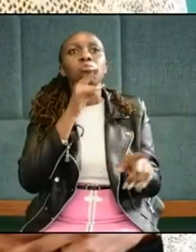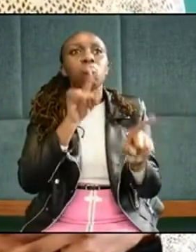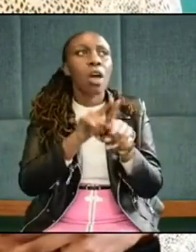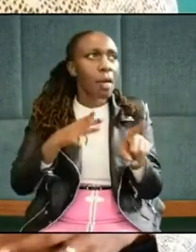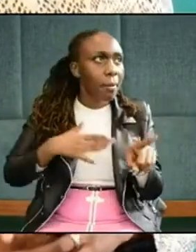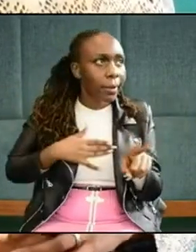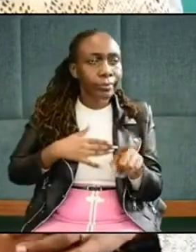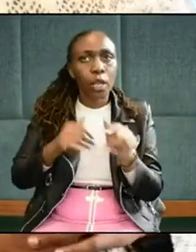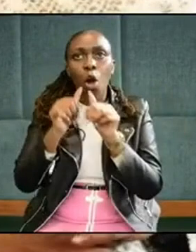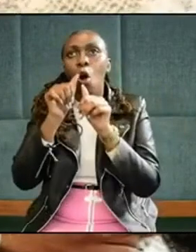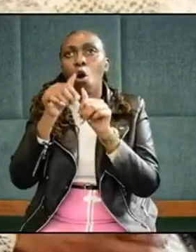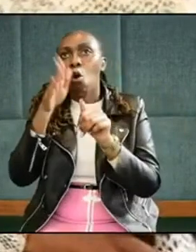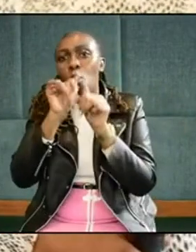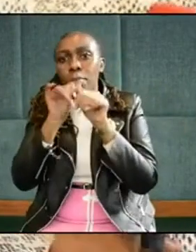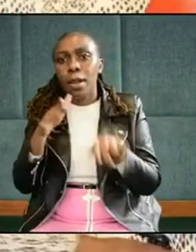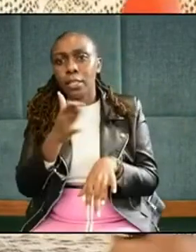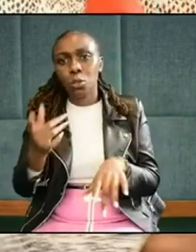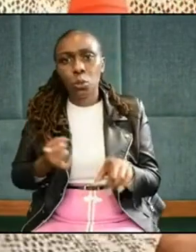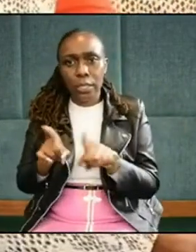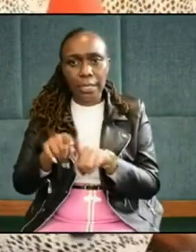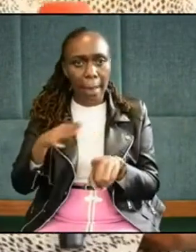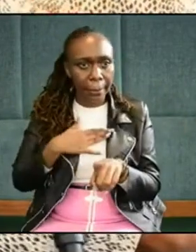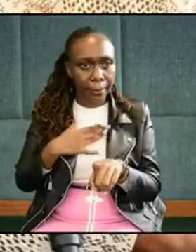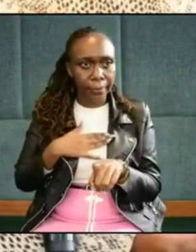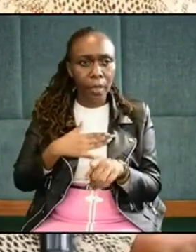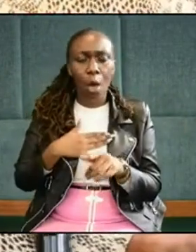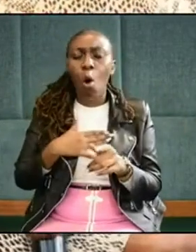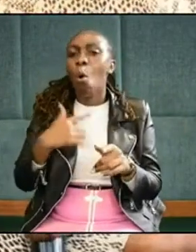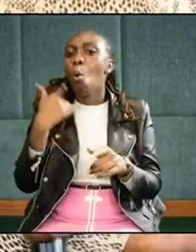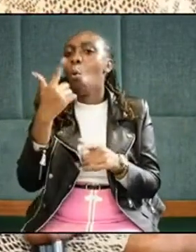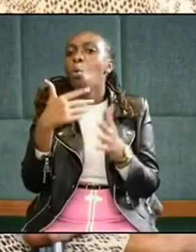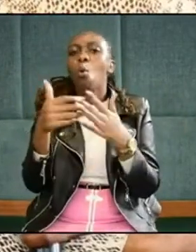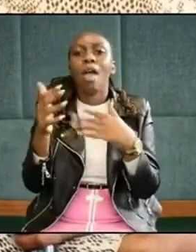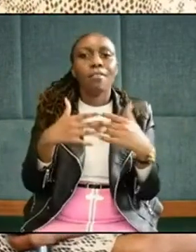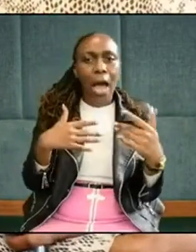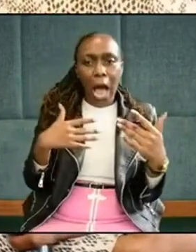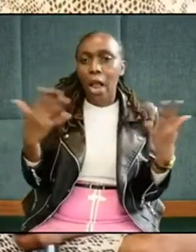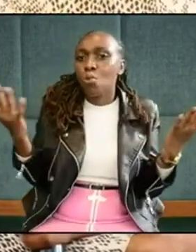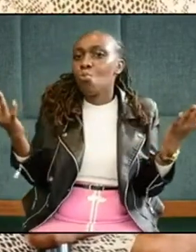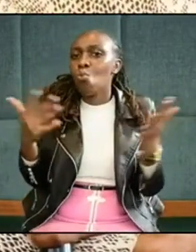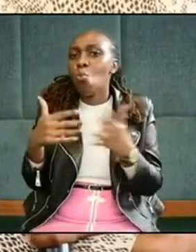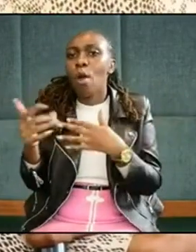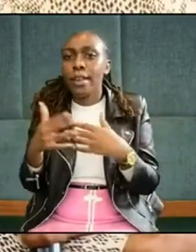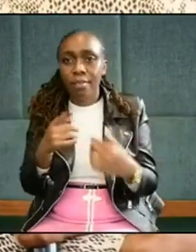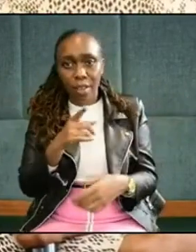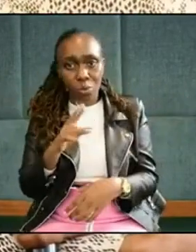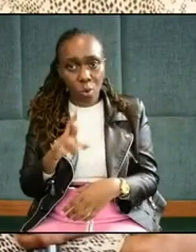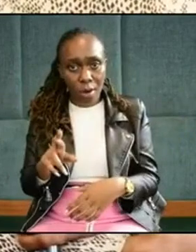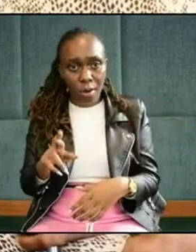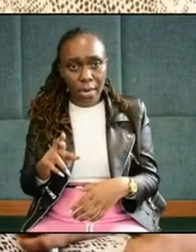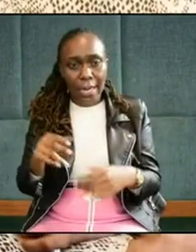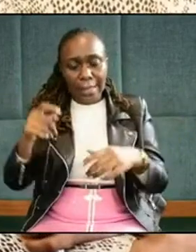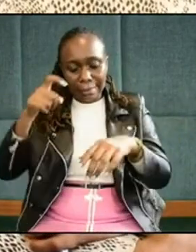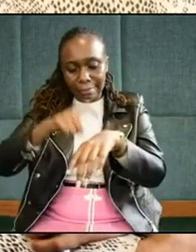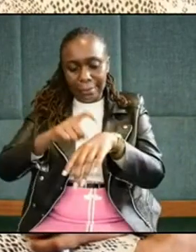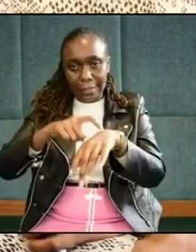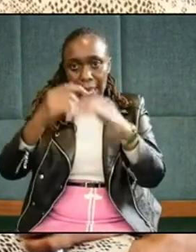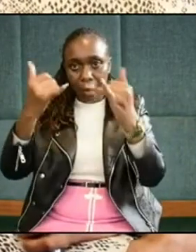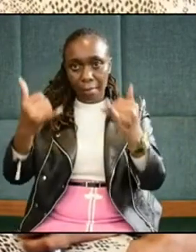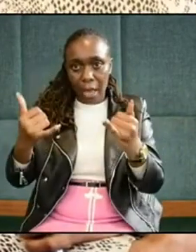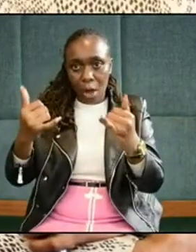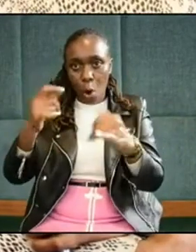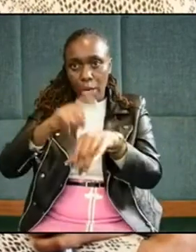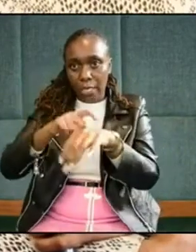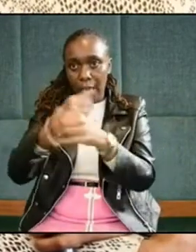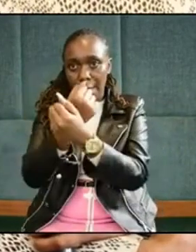sister. Whoever you are, wherever you are, this is the time, the moment of salvation in Jesus'